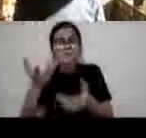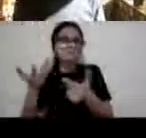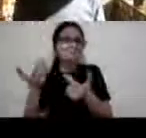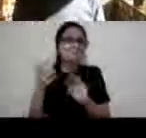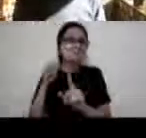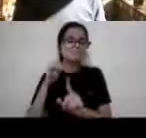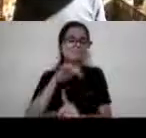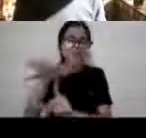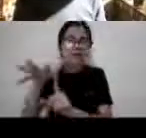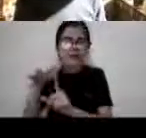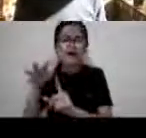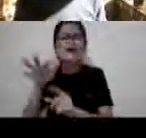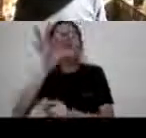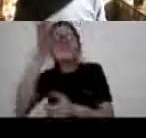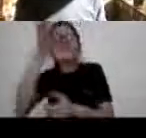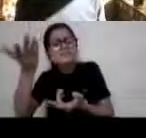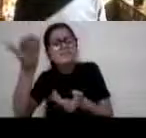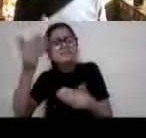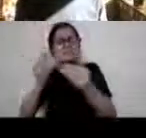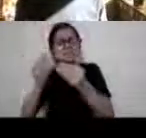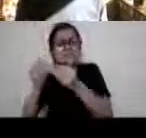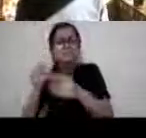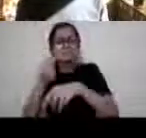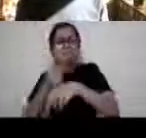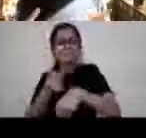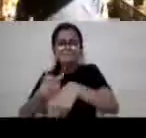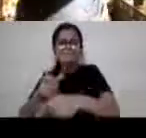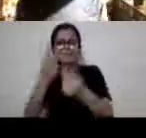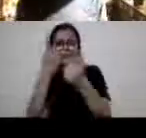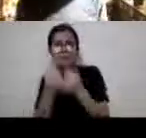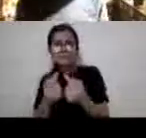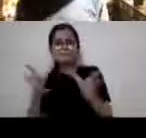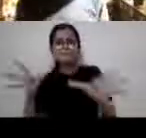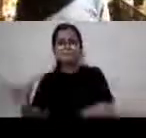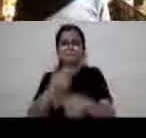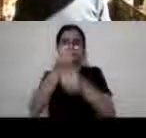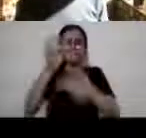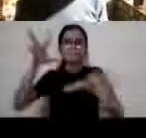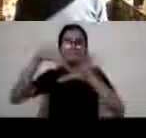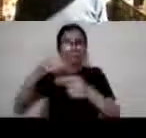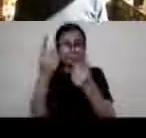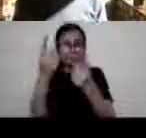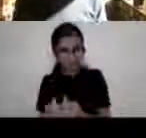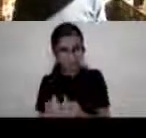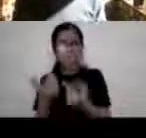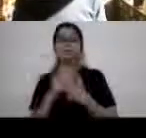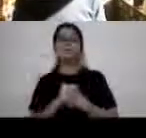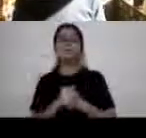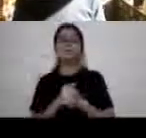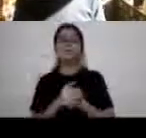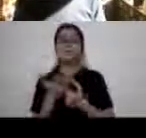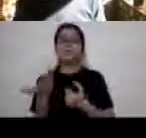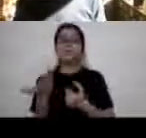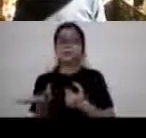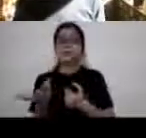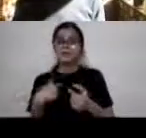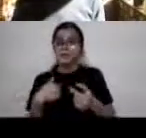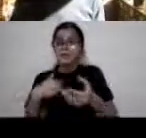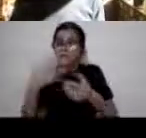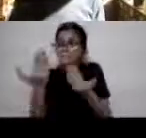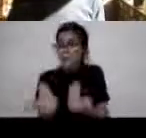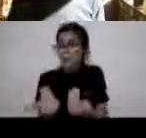up again there and can test out everything together. It hasn't been possible